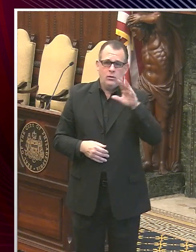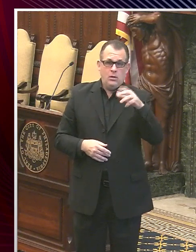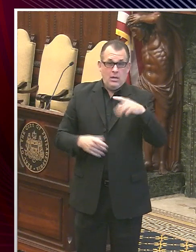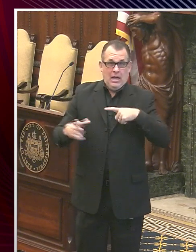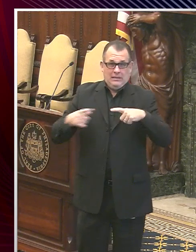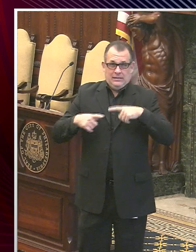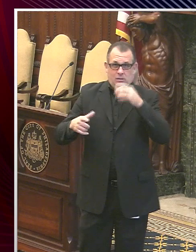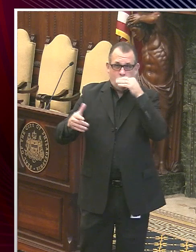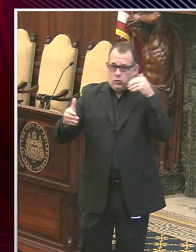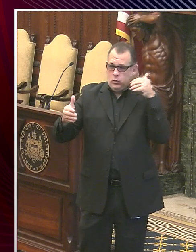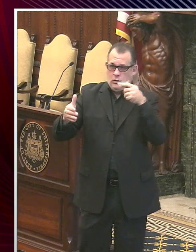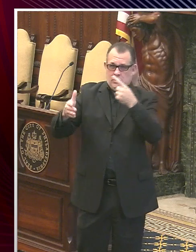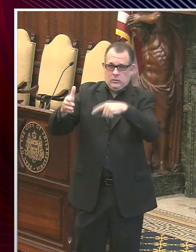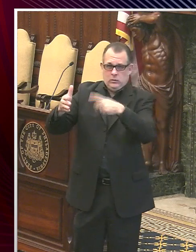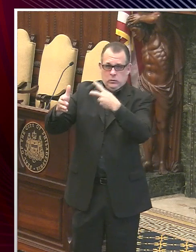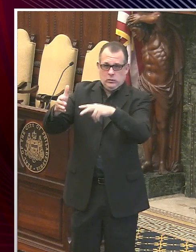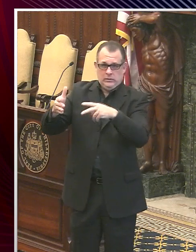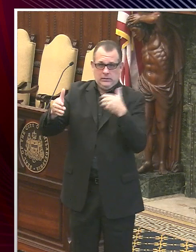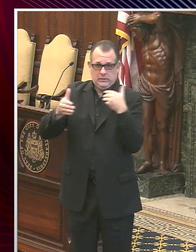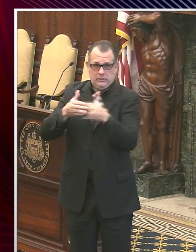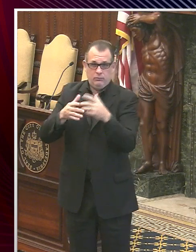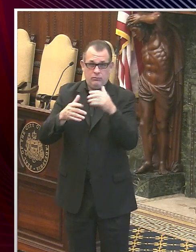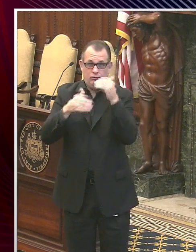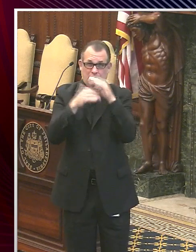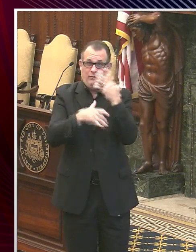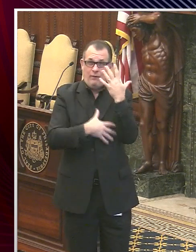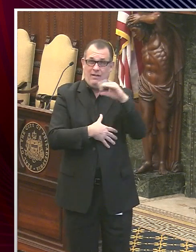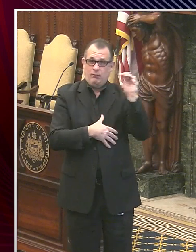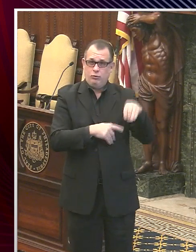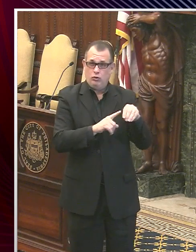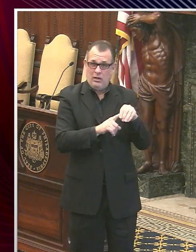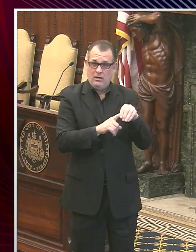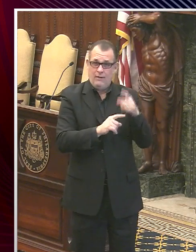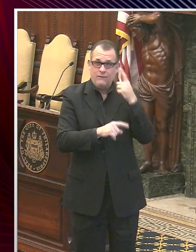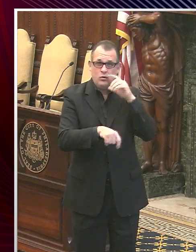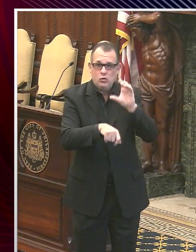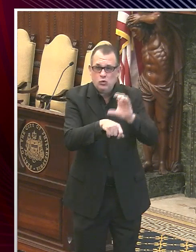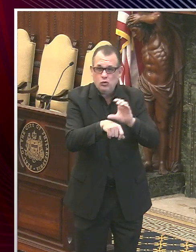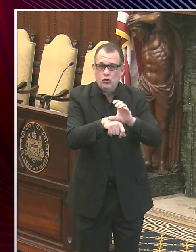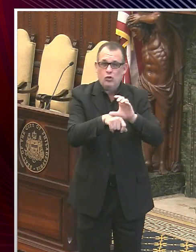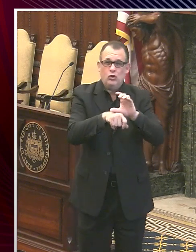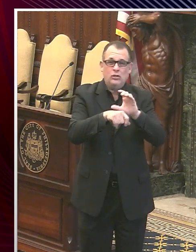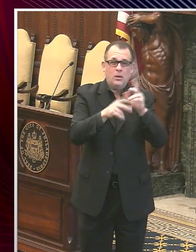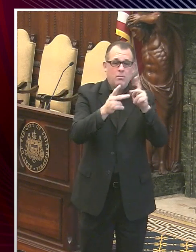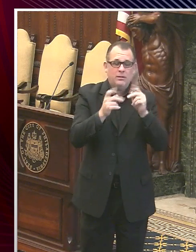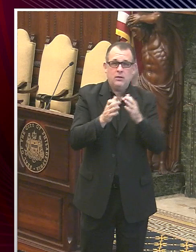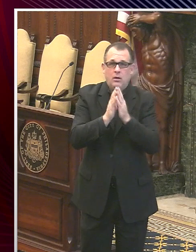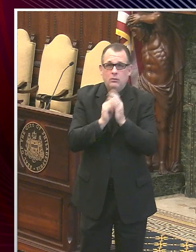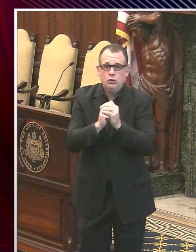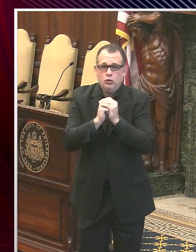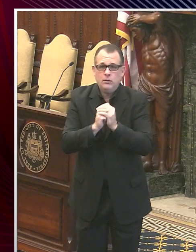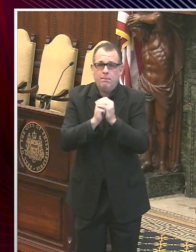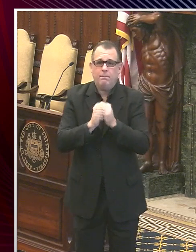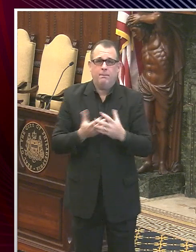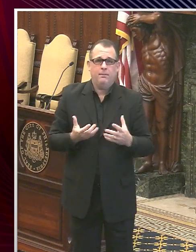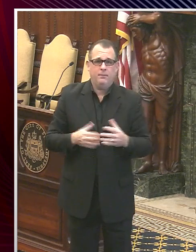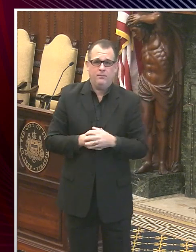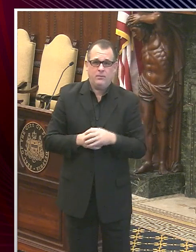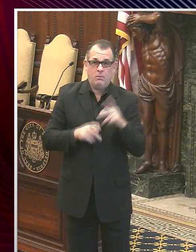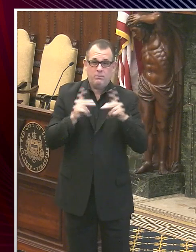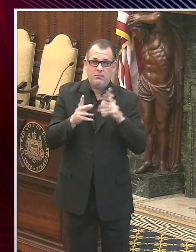I know the restrictions are 5% for houses of worship. Your message to people as they would want to